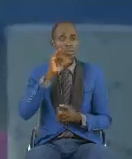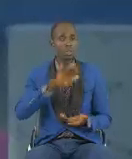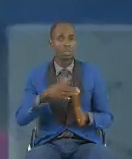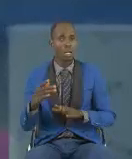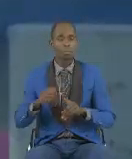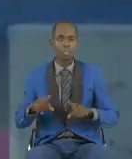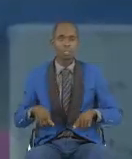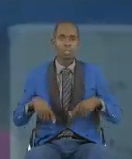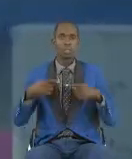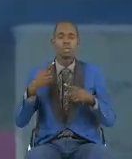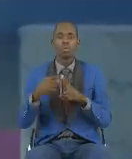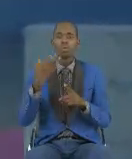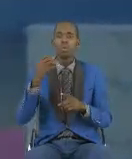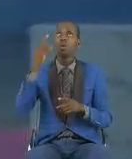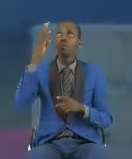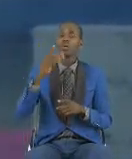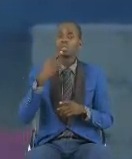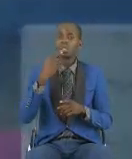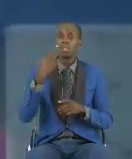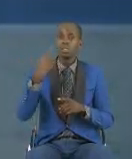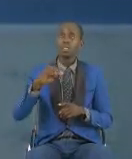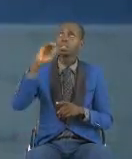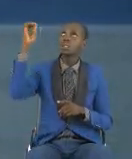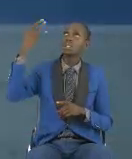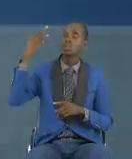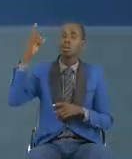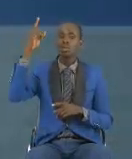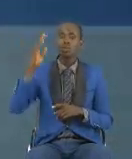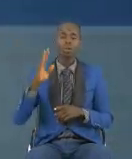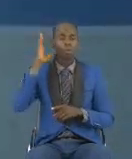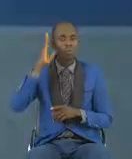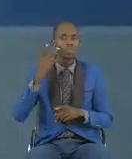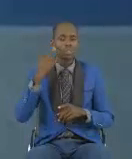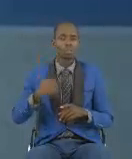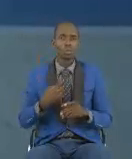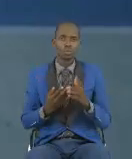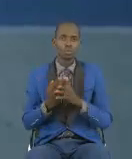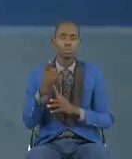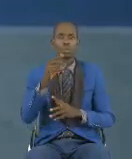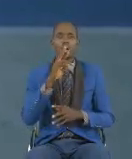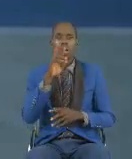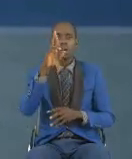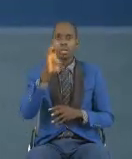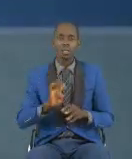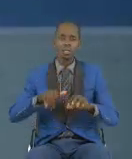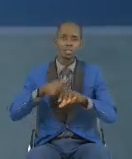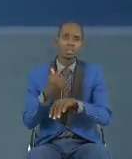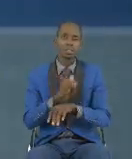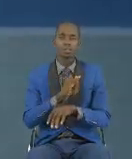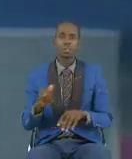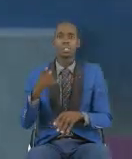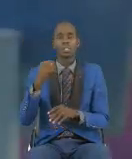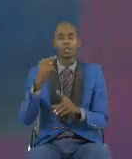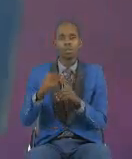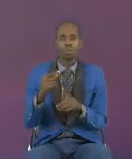God, the grace of God will see me through. You are reaffirming the word of God